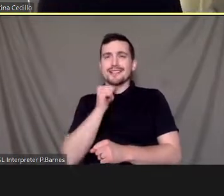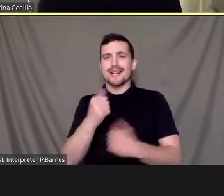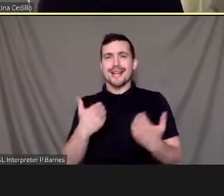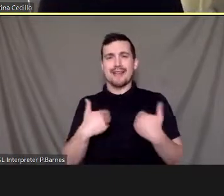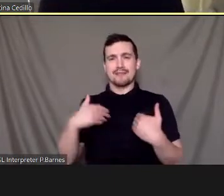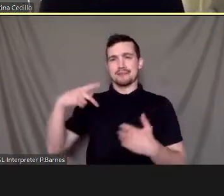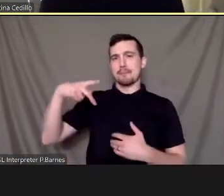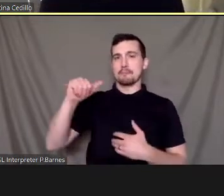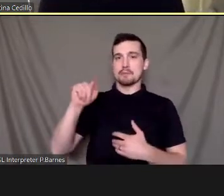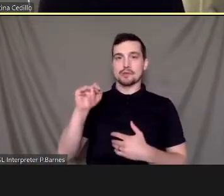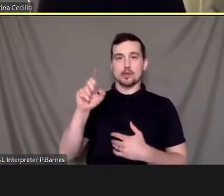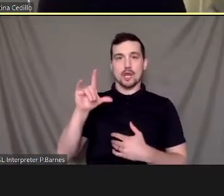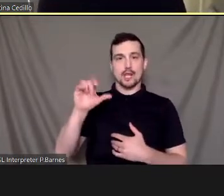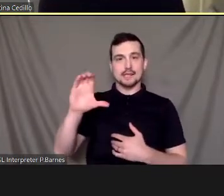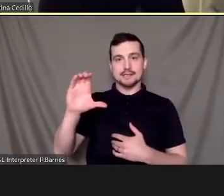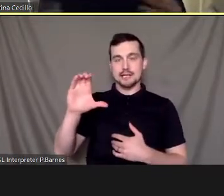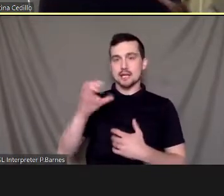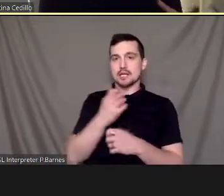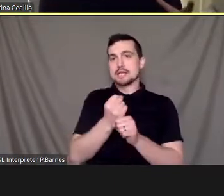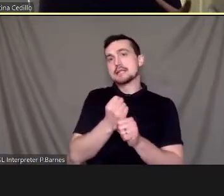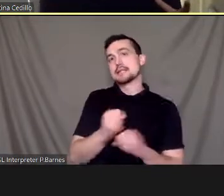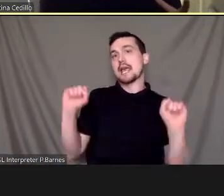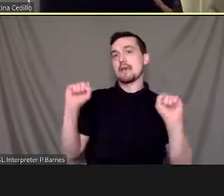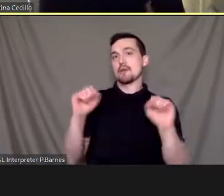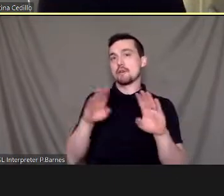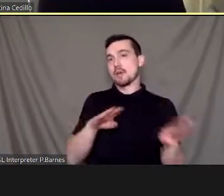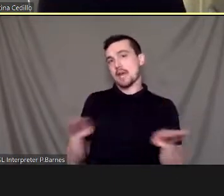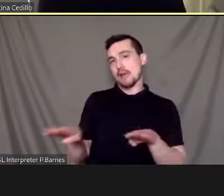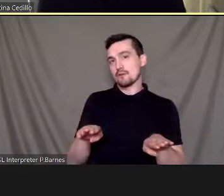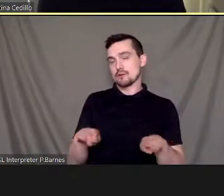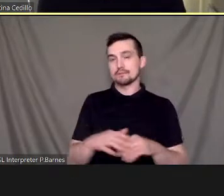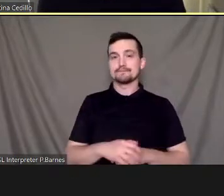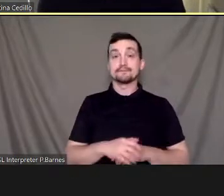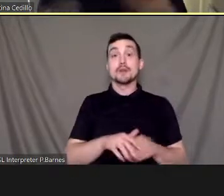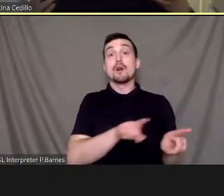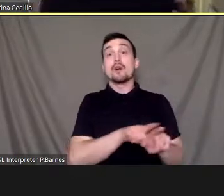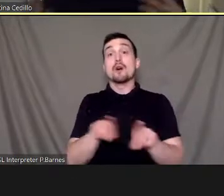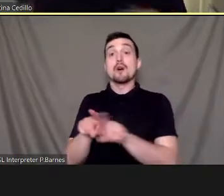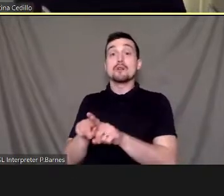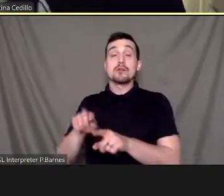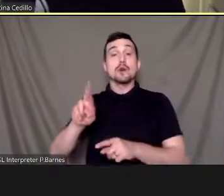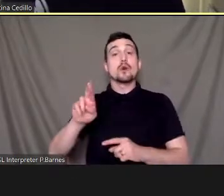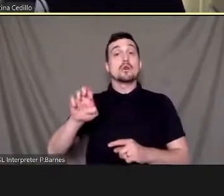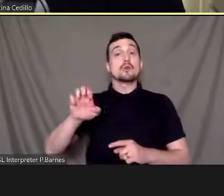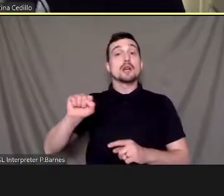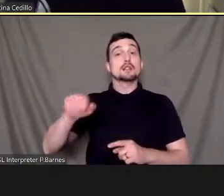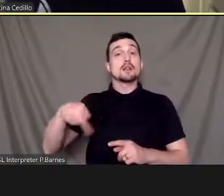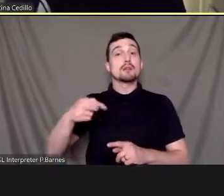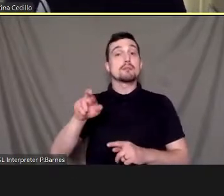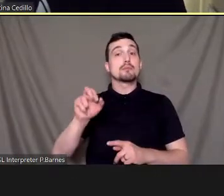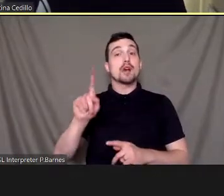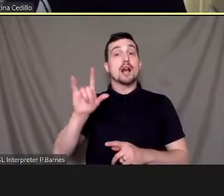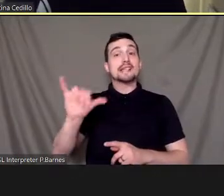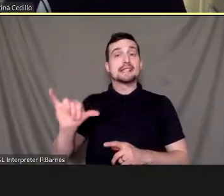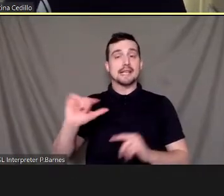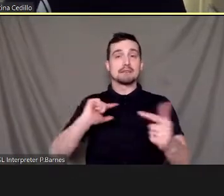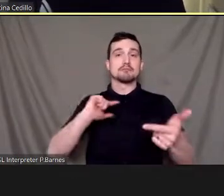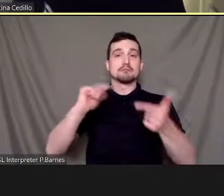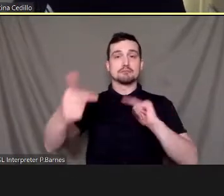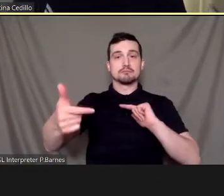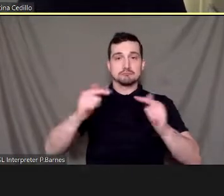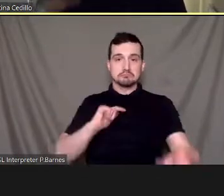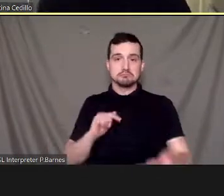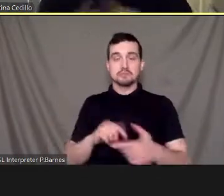right? And reciprocity. So again, when it comes to